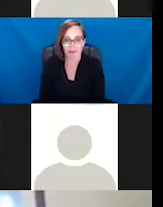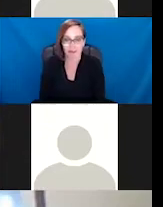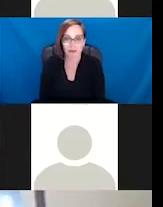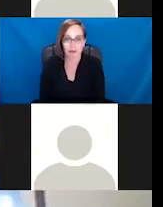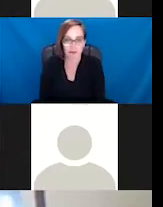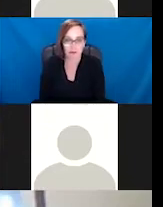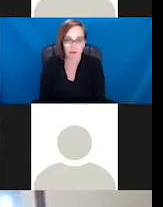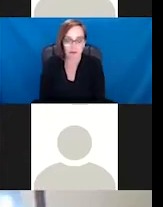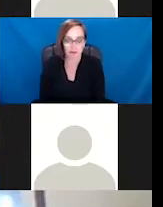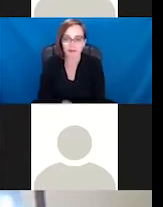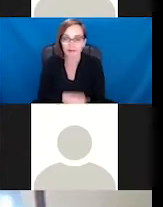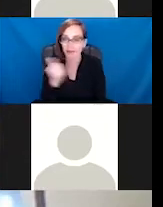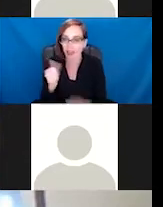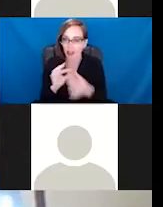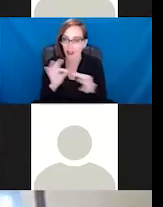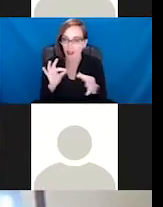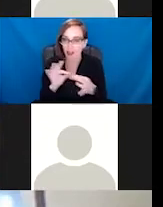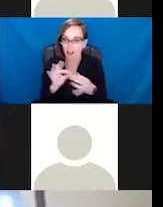Other